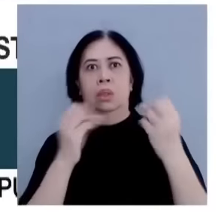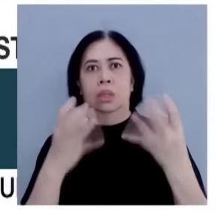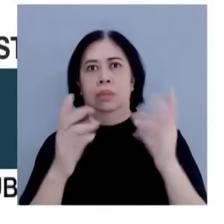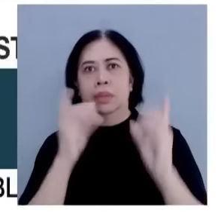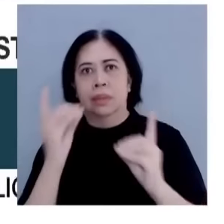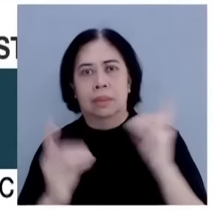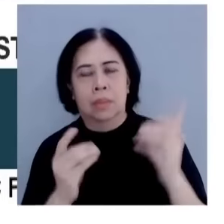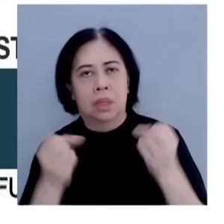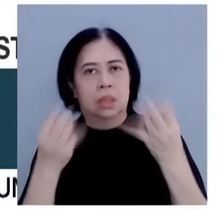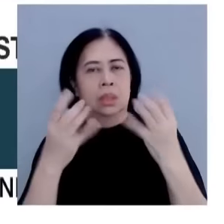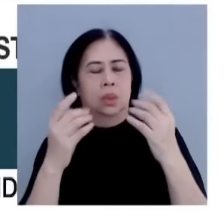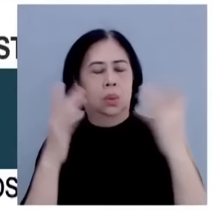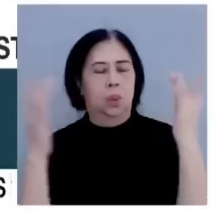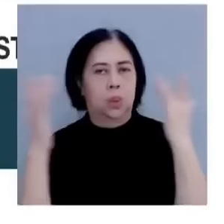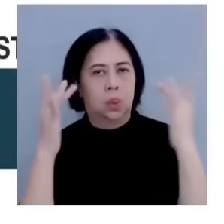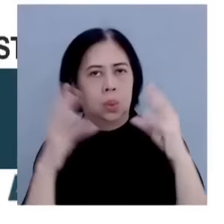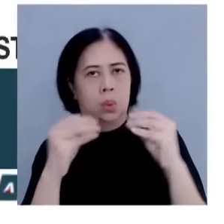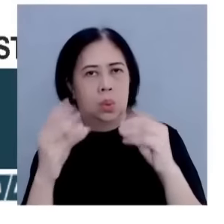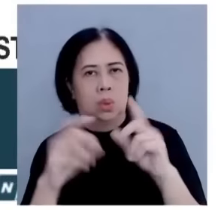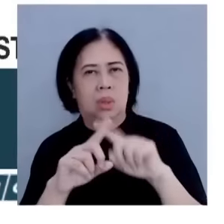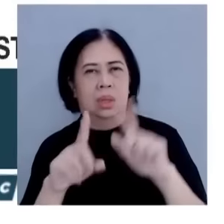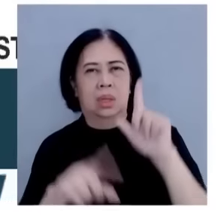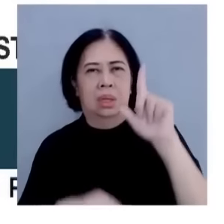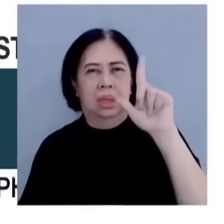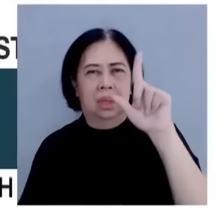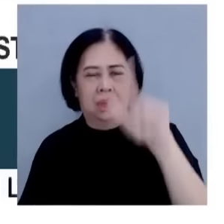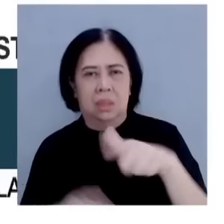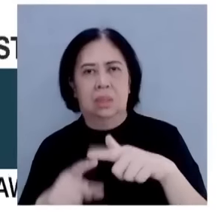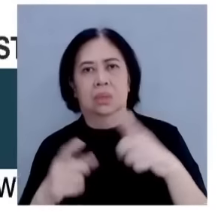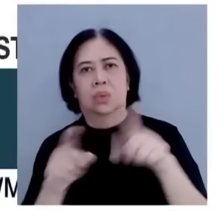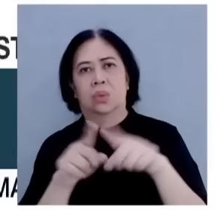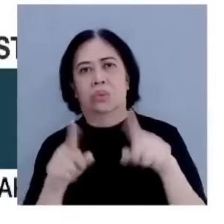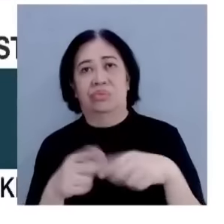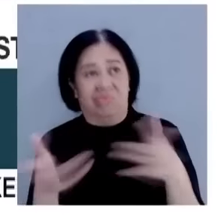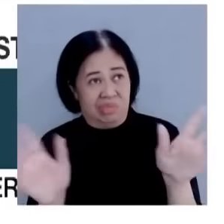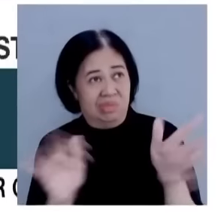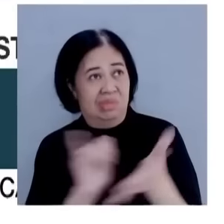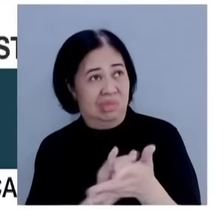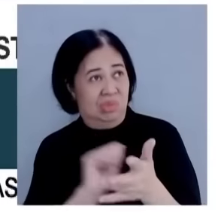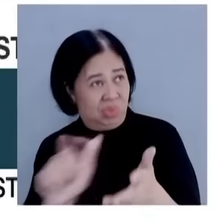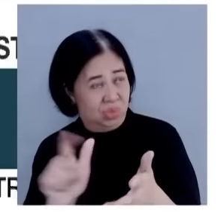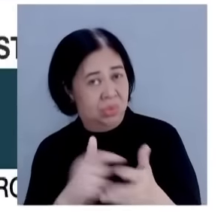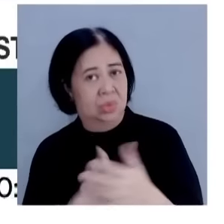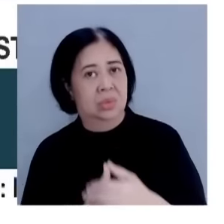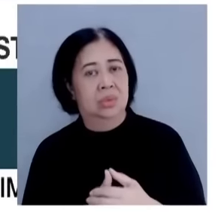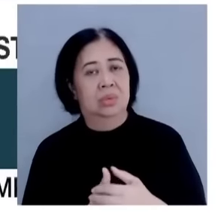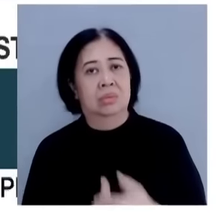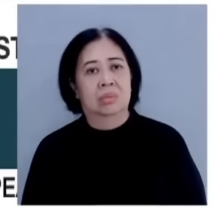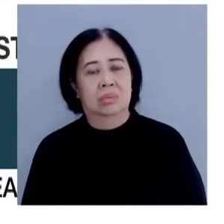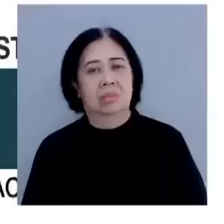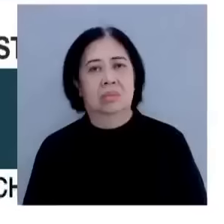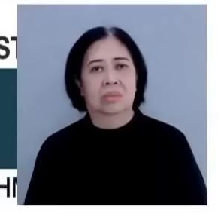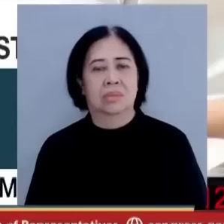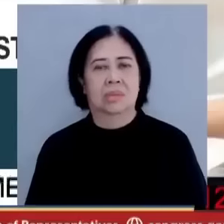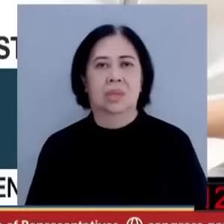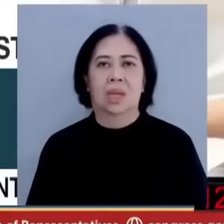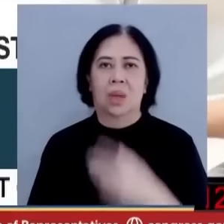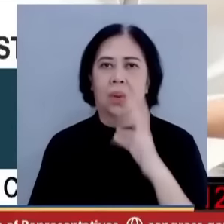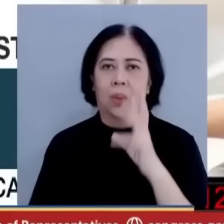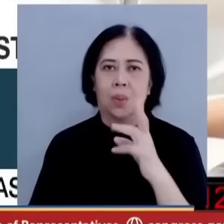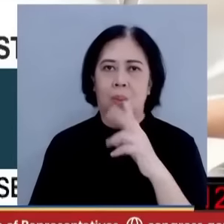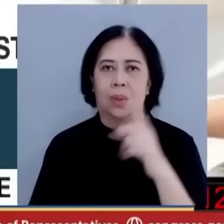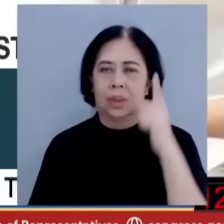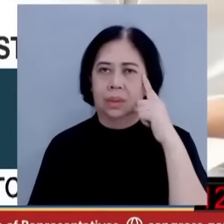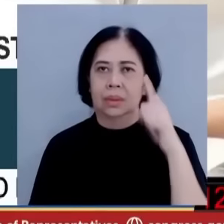created a lot of noise, but at the end of the day, it was all just that. Professor. I will have to disagree with